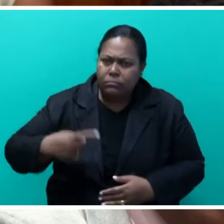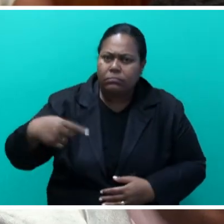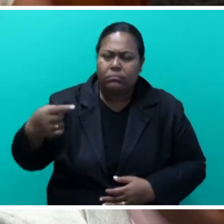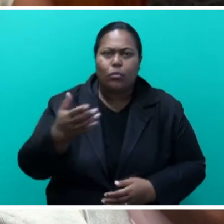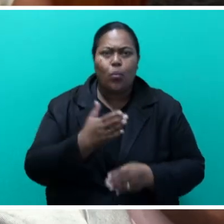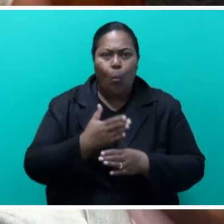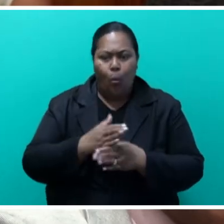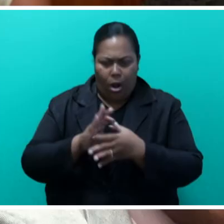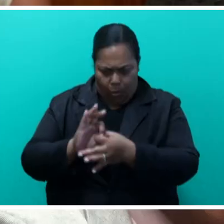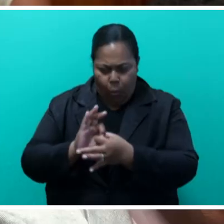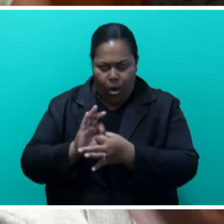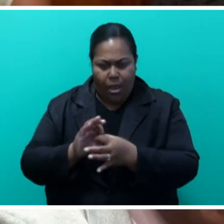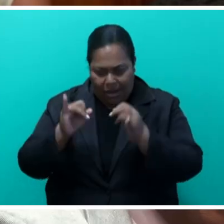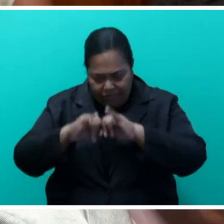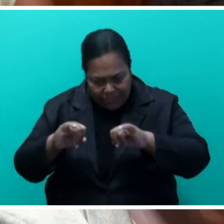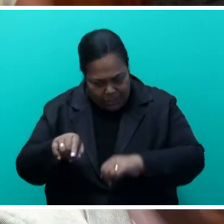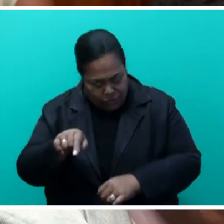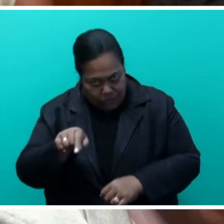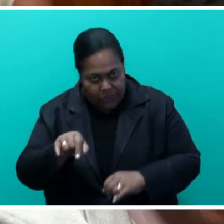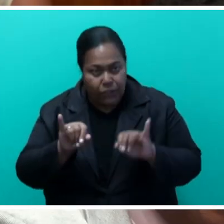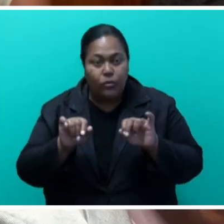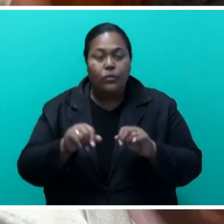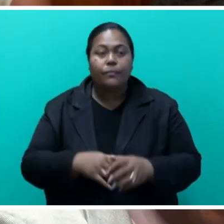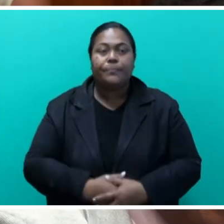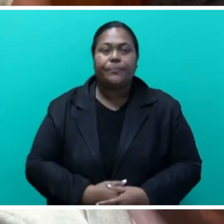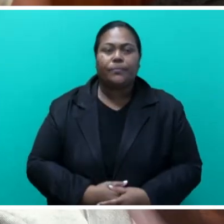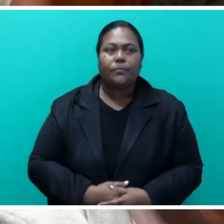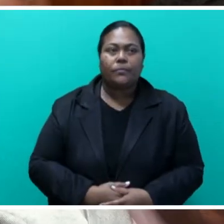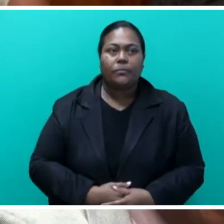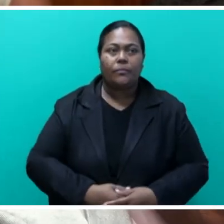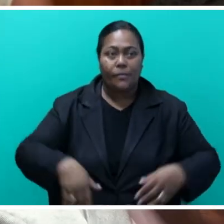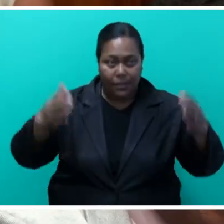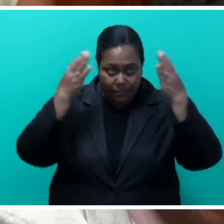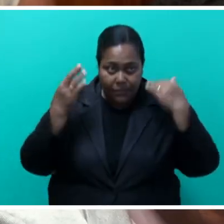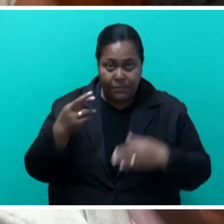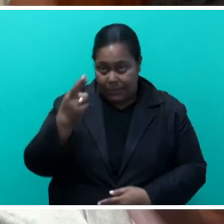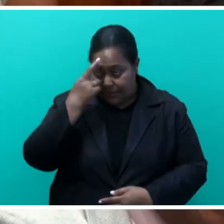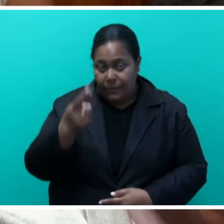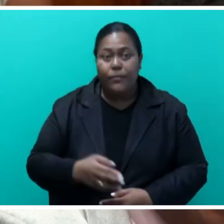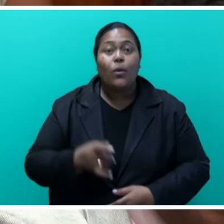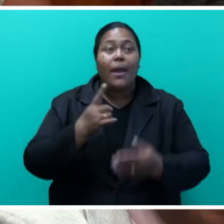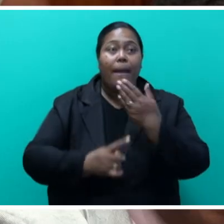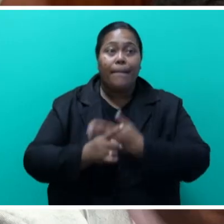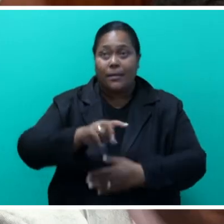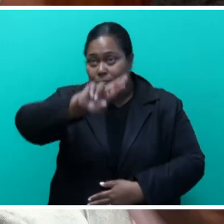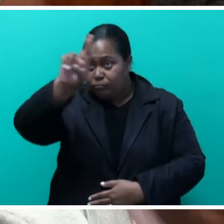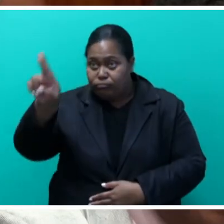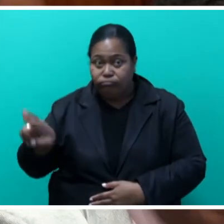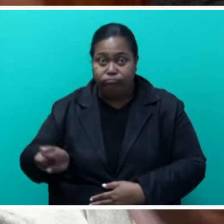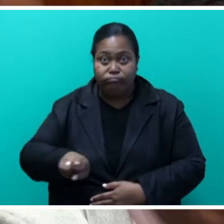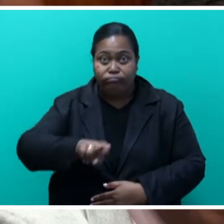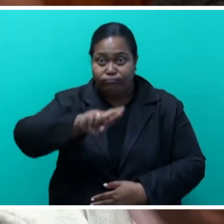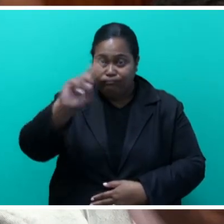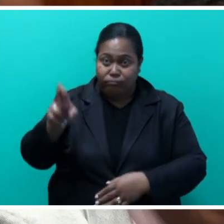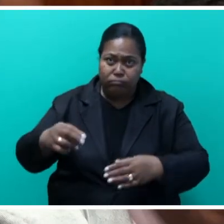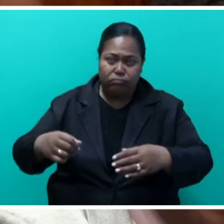own investigation as well. Mr. Speaker, sir, since the occurrence of the accident, the Ministry has